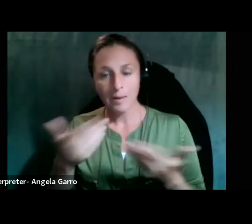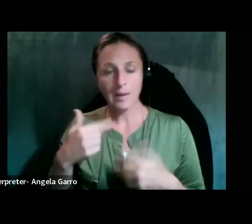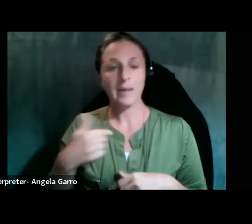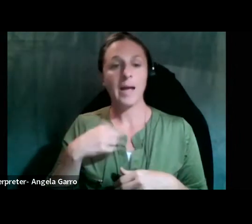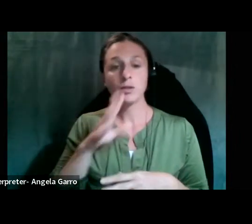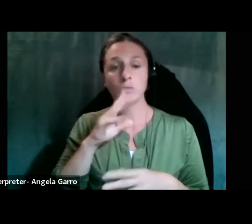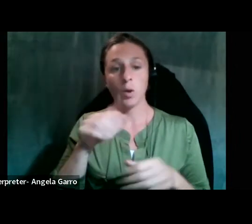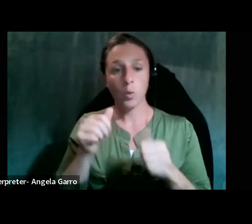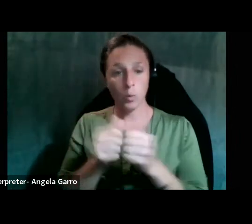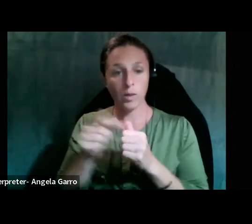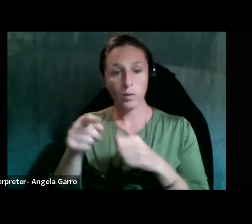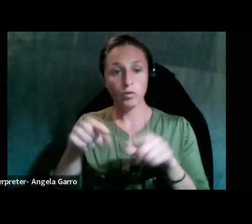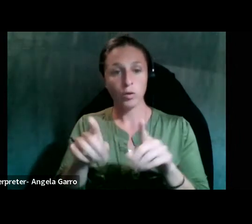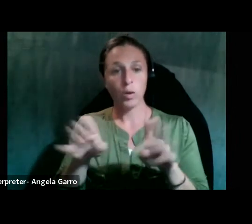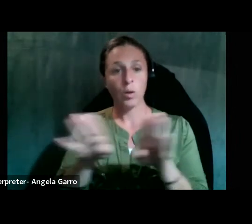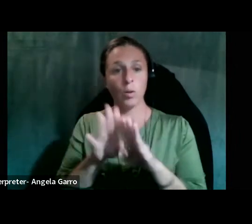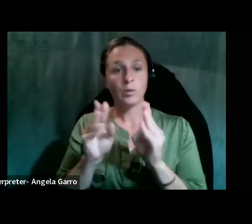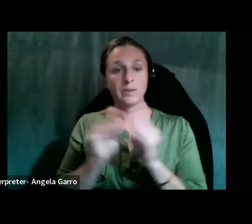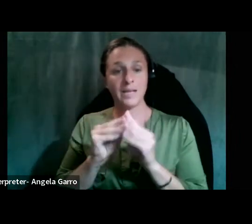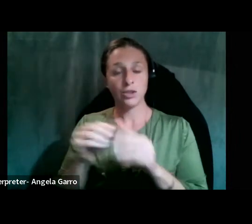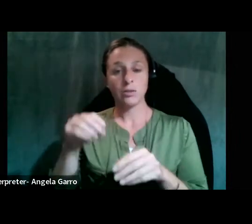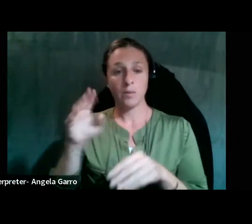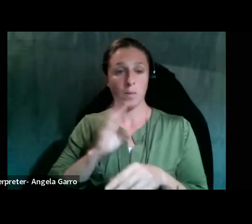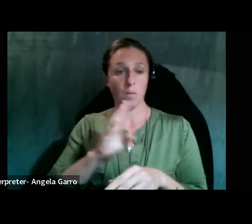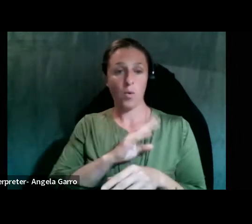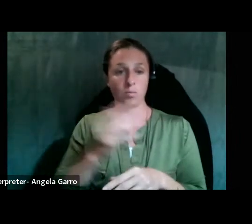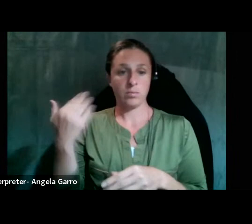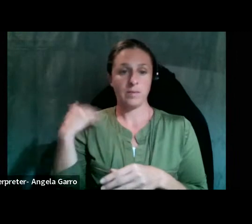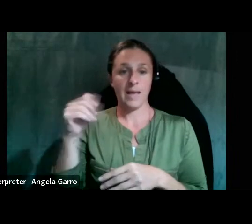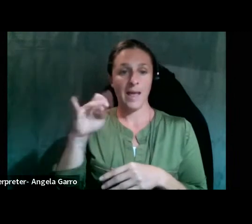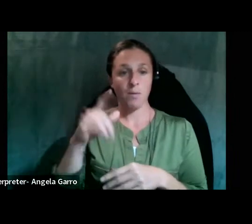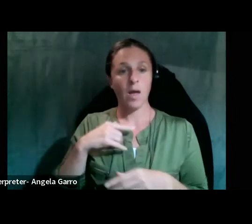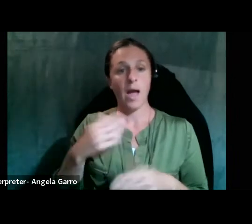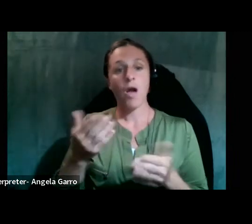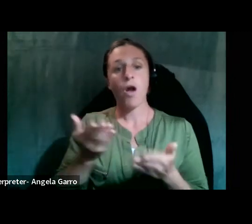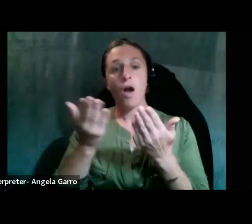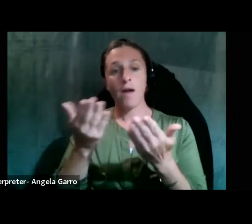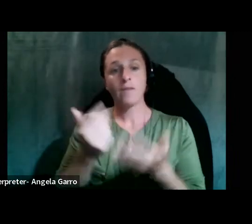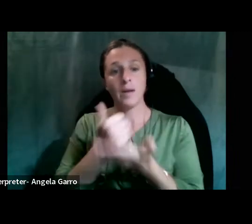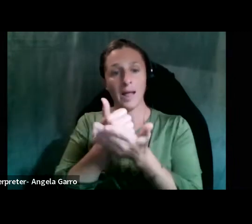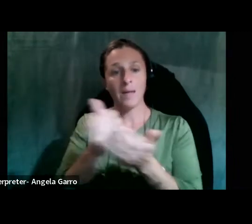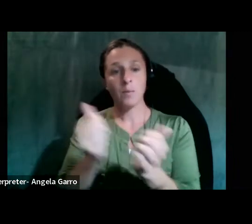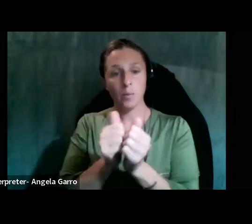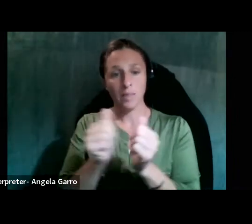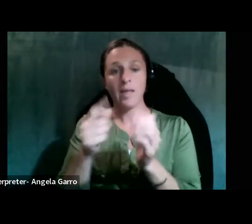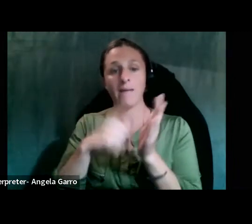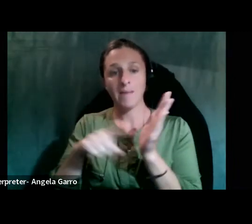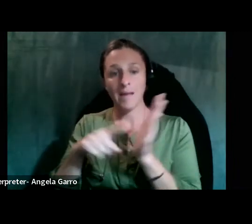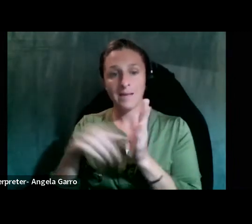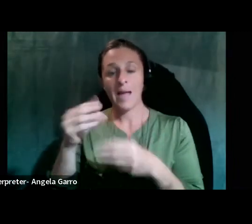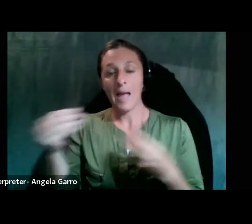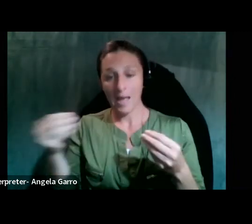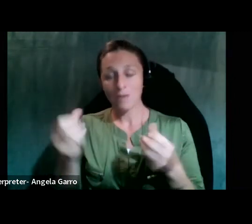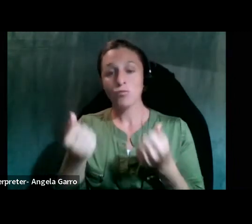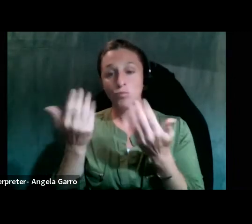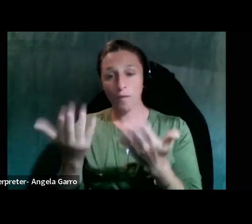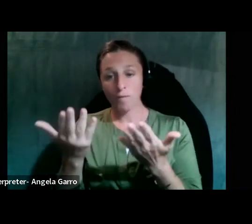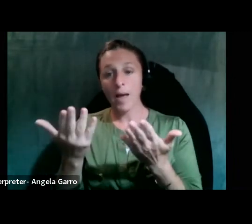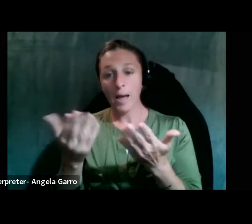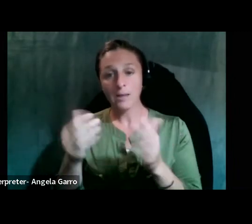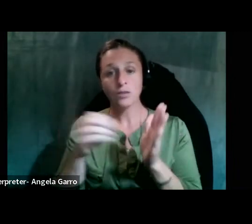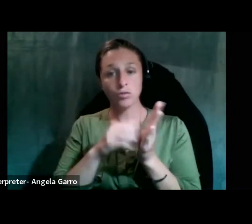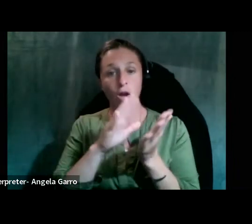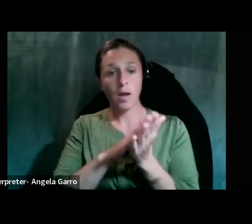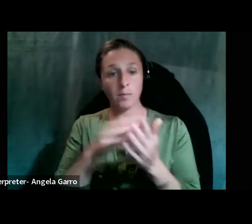you at the closed session of the board back in April, I offered to help you with an investigation and to provide the documents supporting that